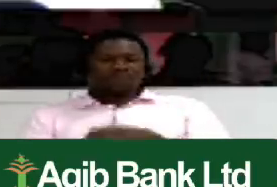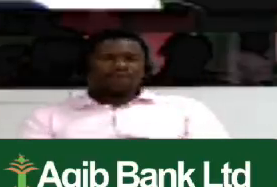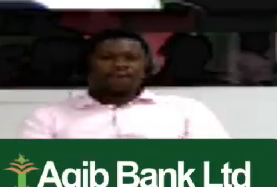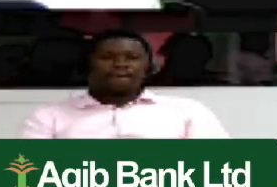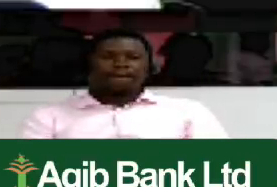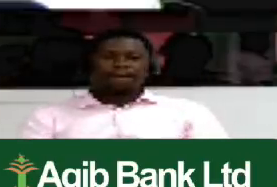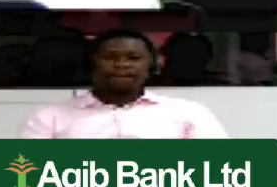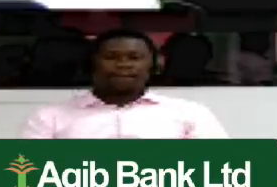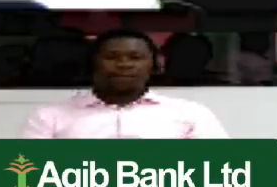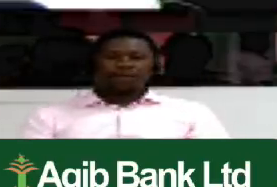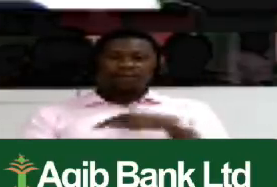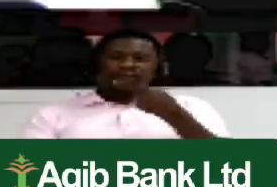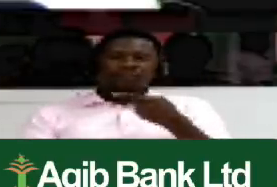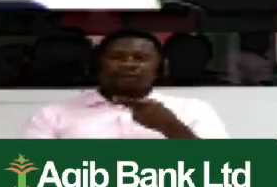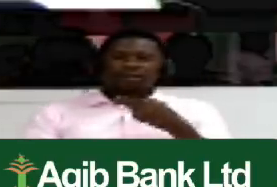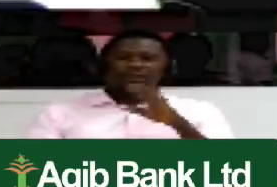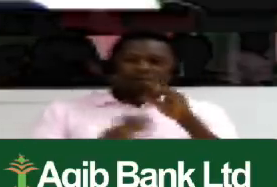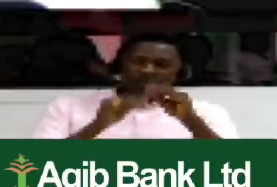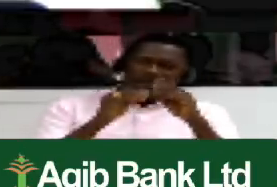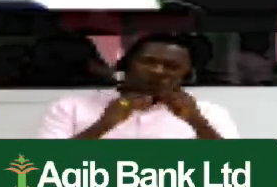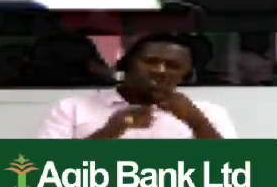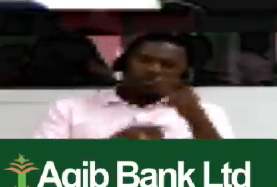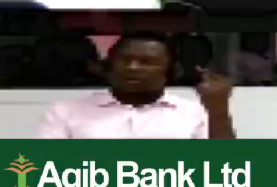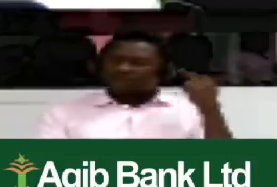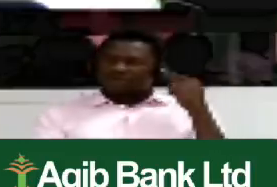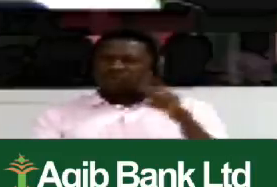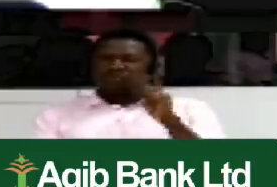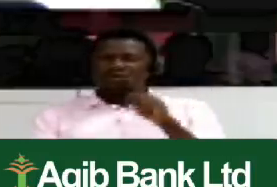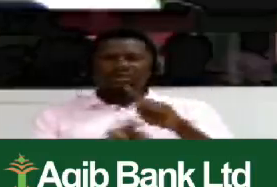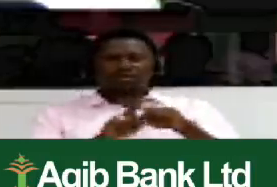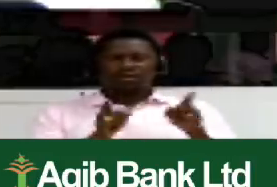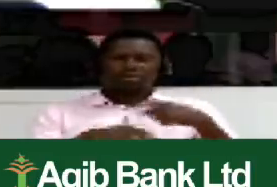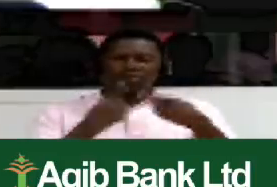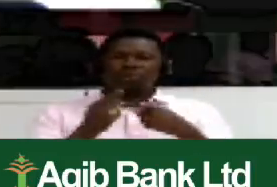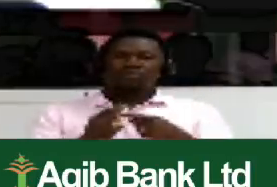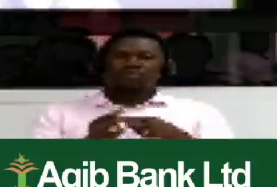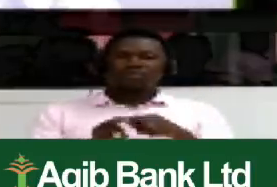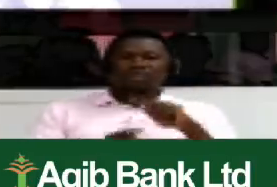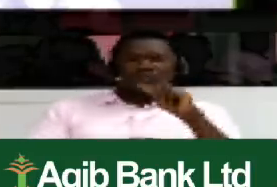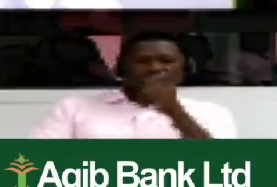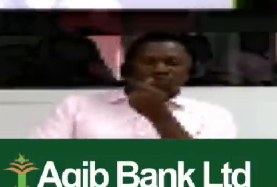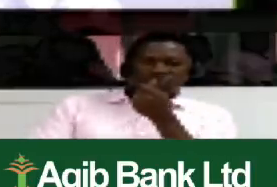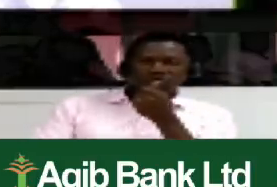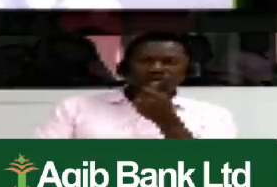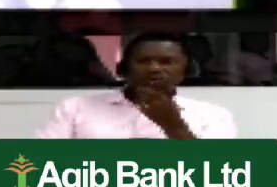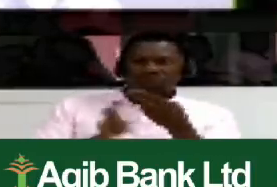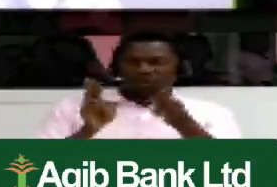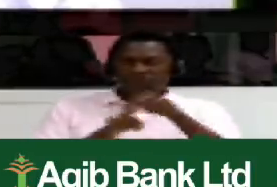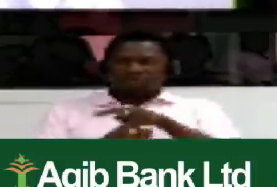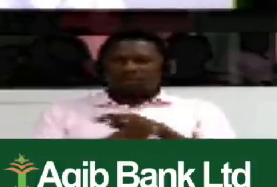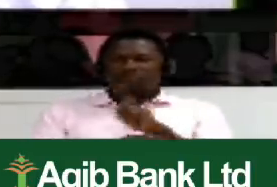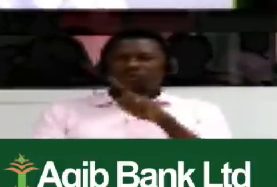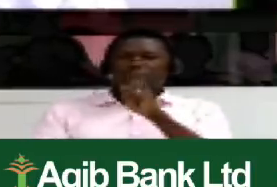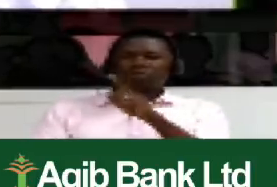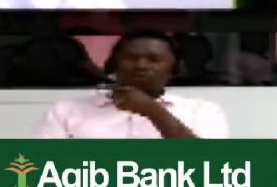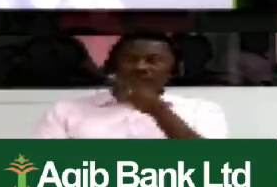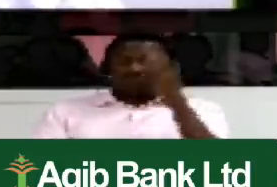And from the narration that you heard, what was different about the new post-mortem report from what you understood?